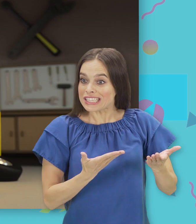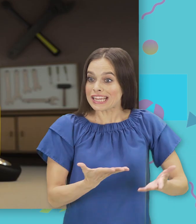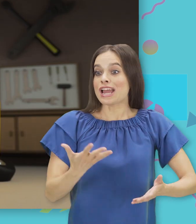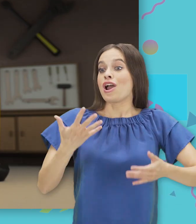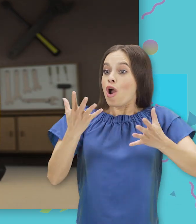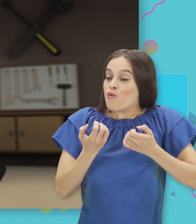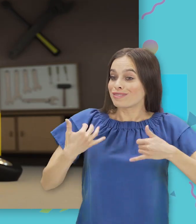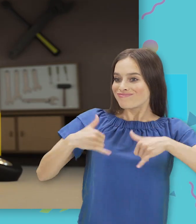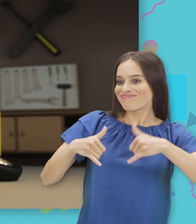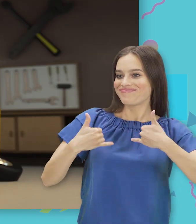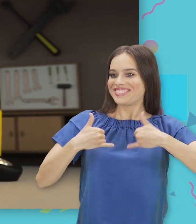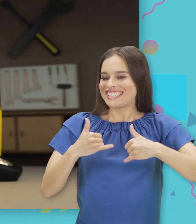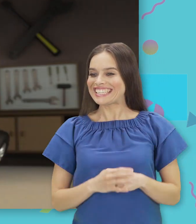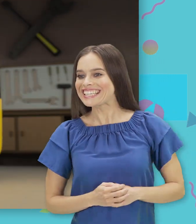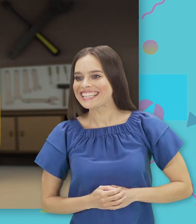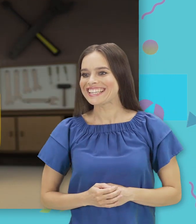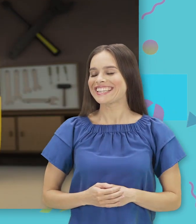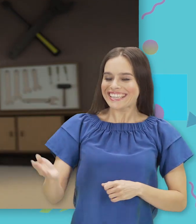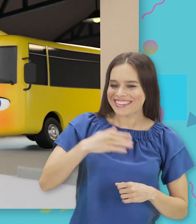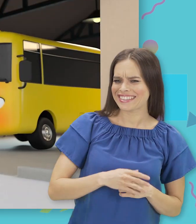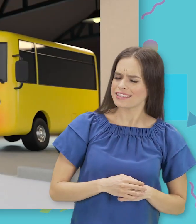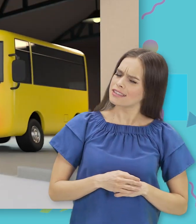she wants to play.